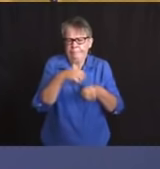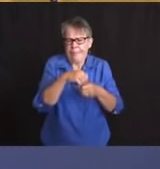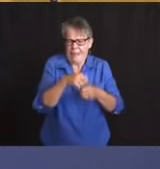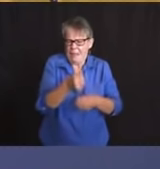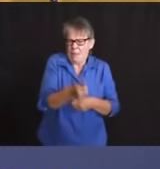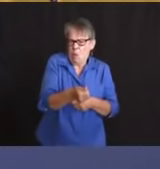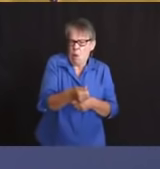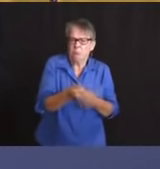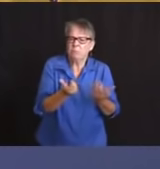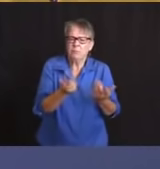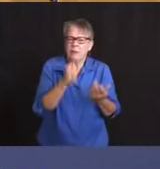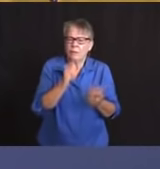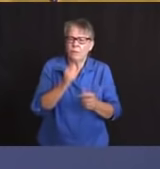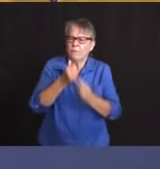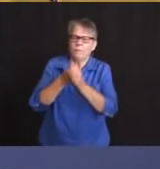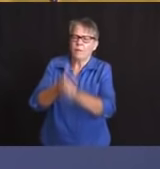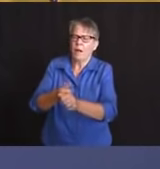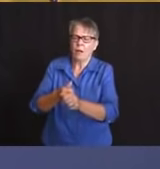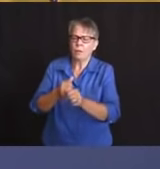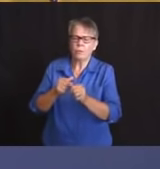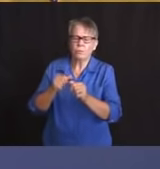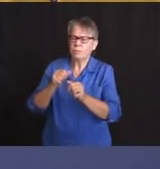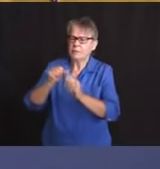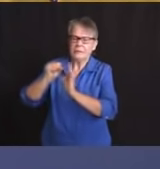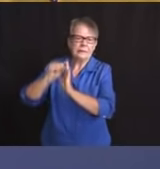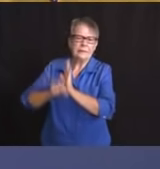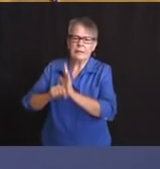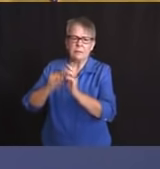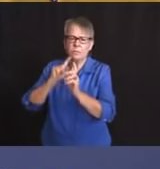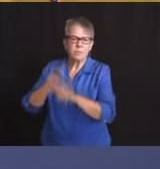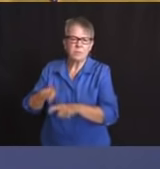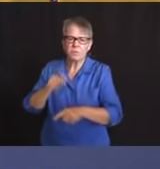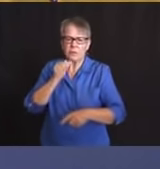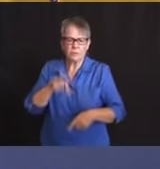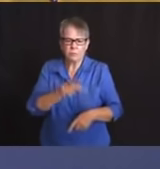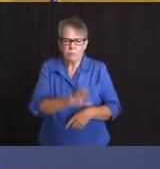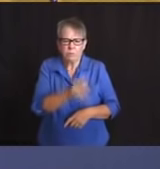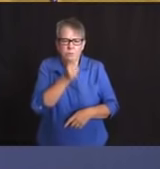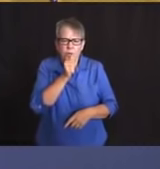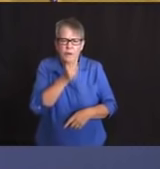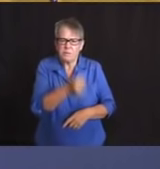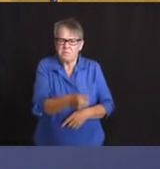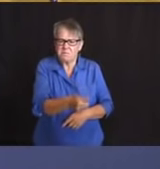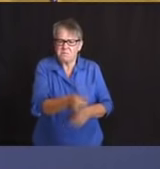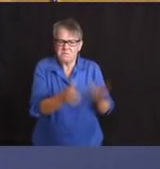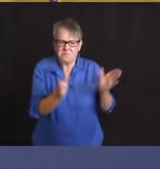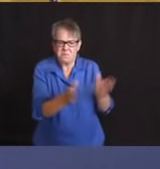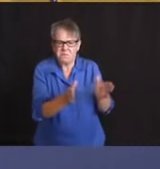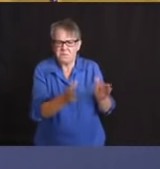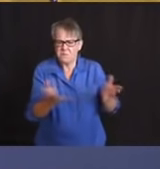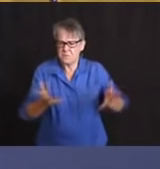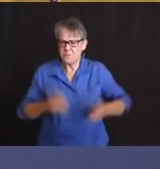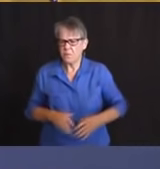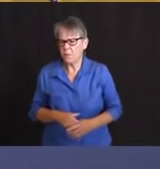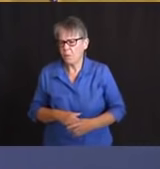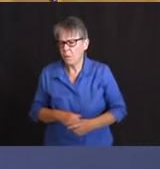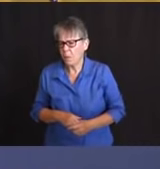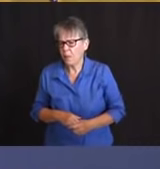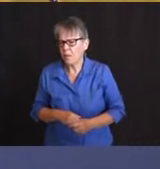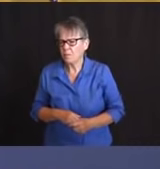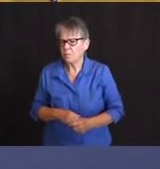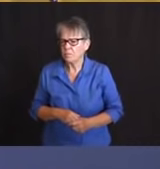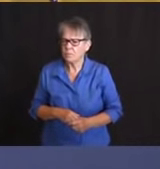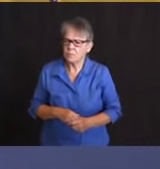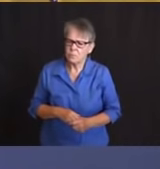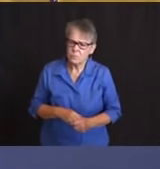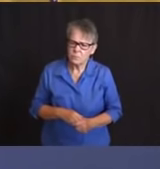back in here, Sam. Good afternoon. Afternoon. Quick clarifying question. Can schools reopen if their plans are awaiting revisions or are not